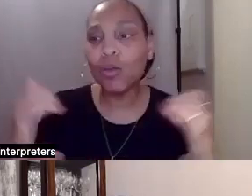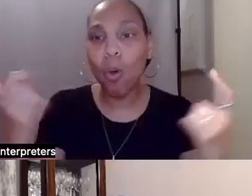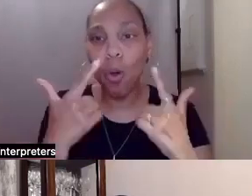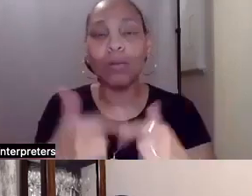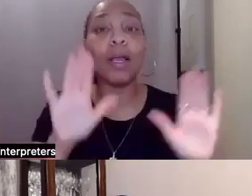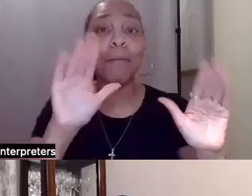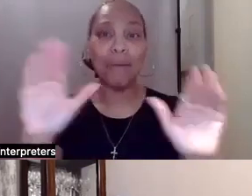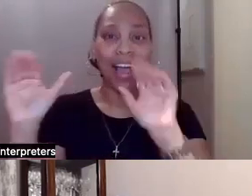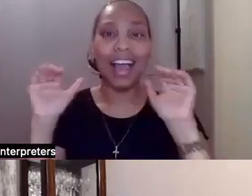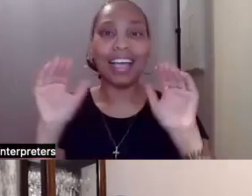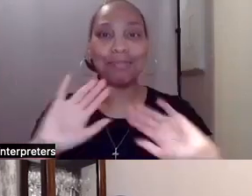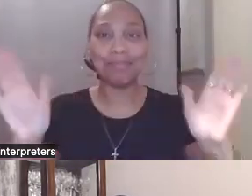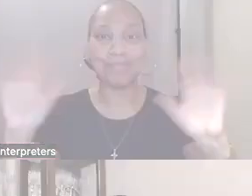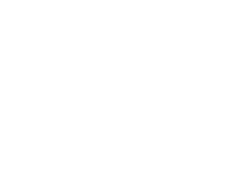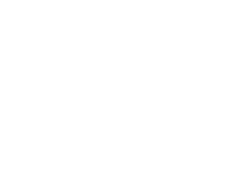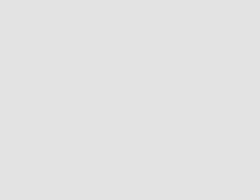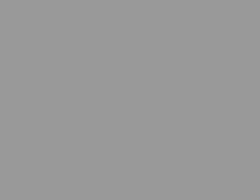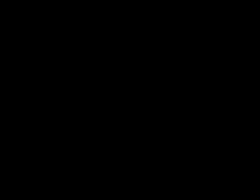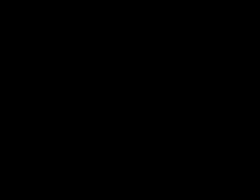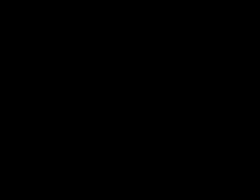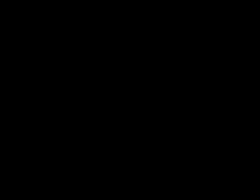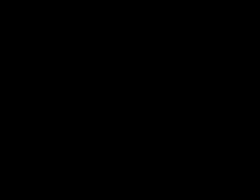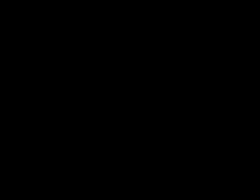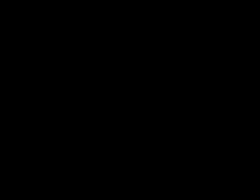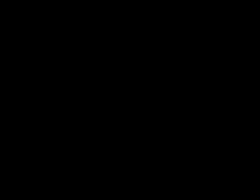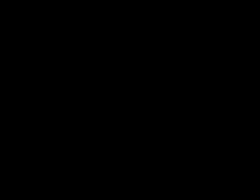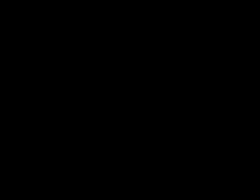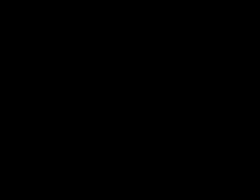everybody. Bye now. Bye.